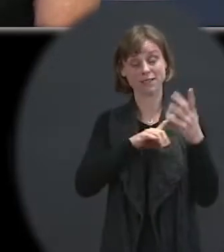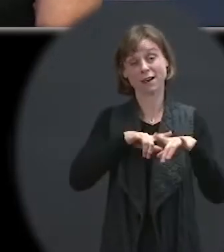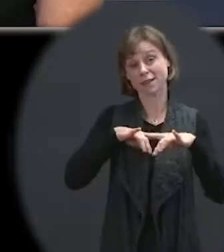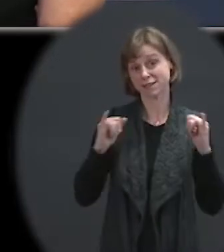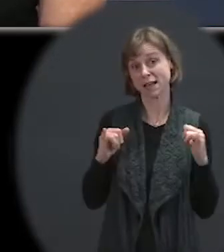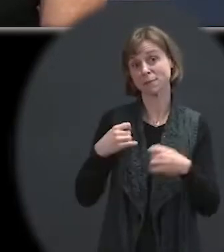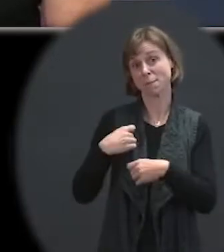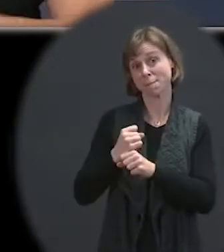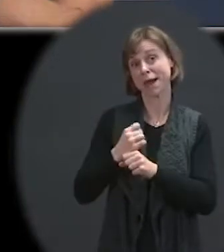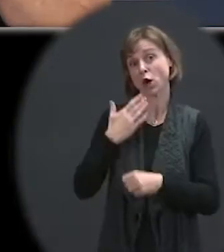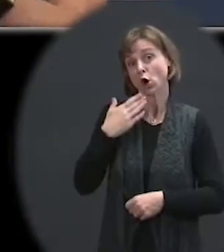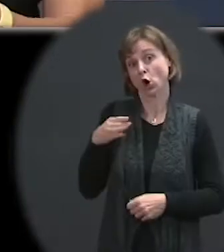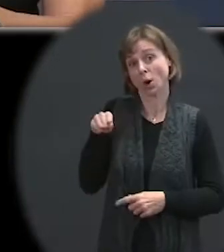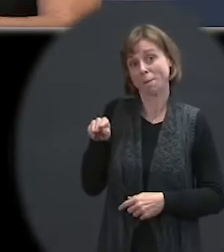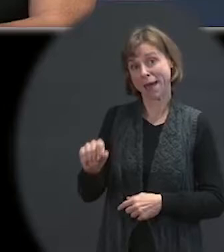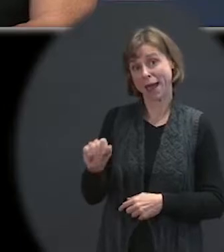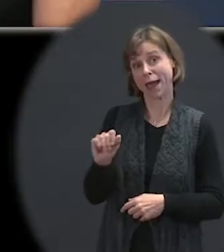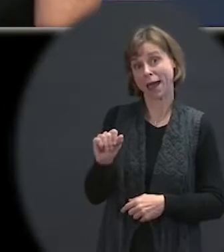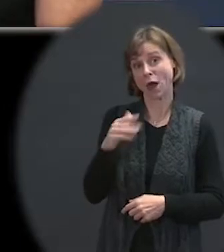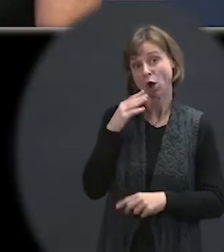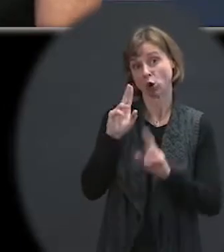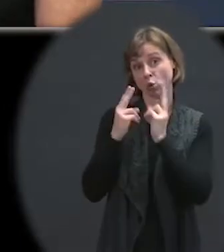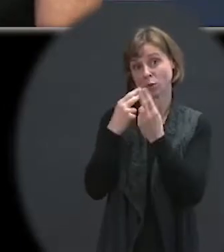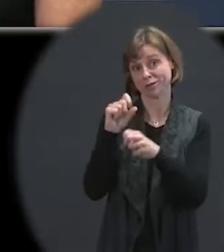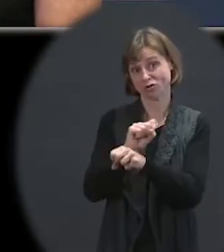good-paying union jobs. And he has a